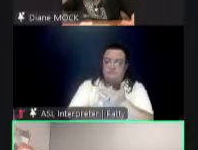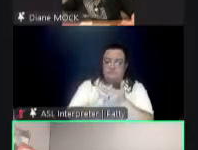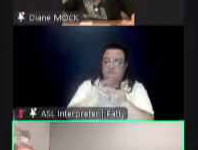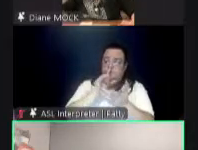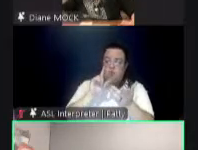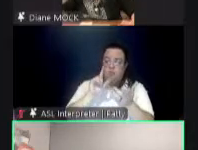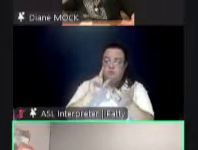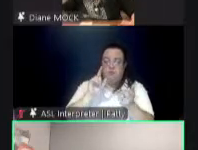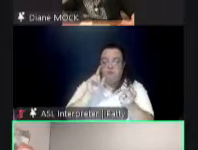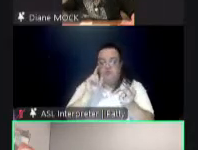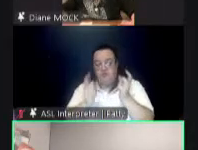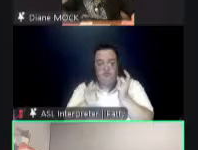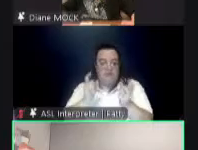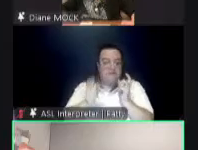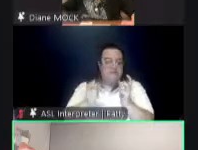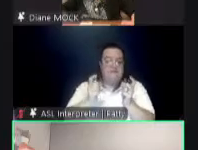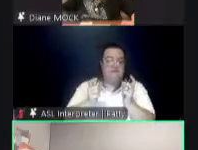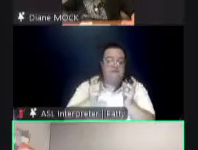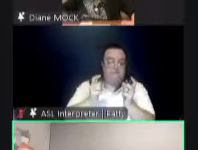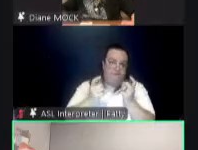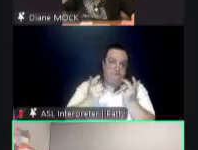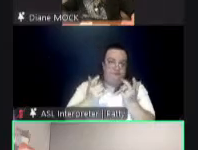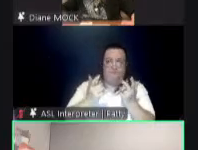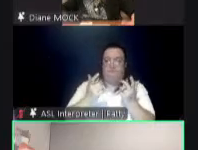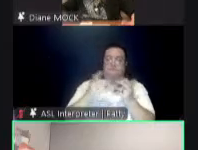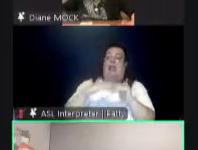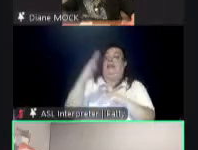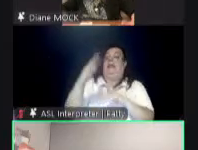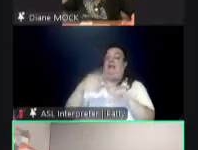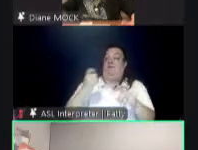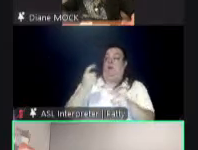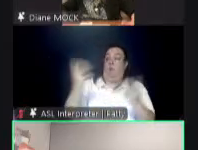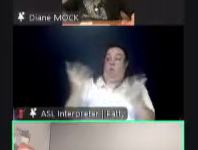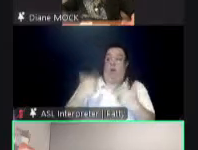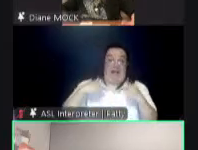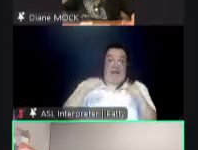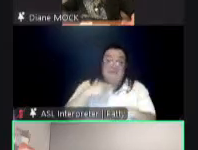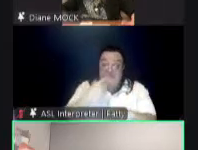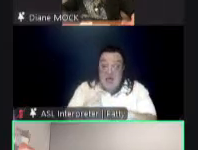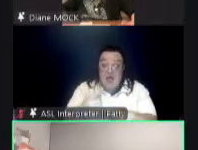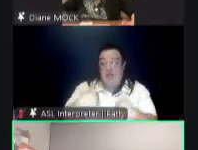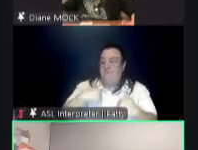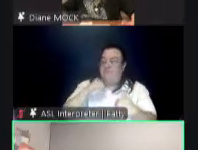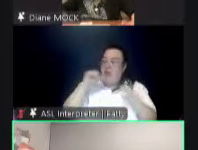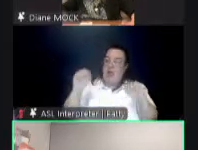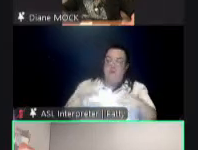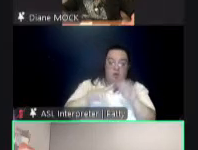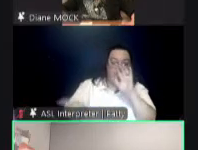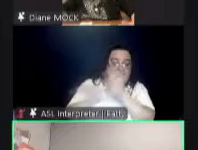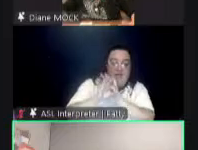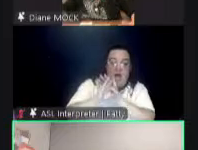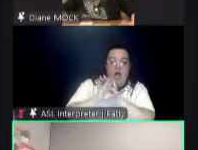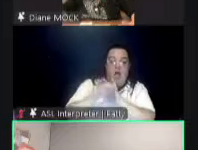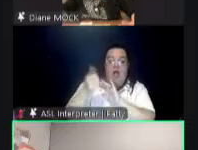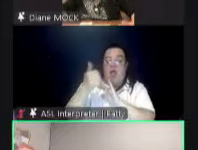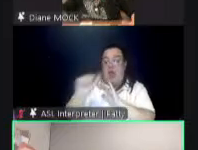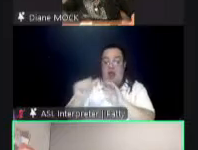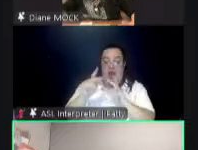adjusted with. At least from what I can tell, I haven't been able to find anywhere where there's been a change